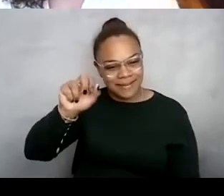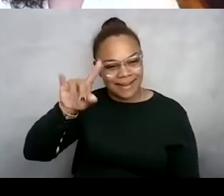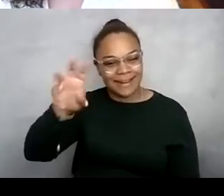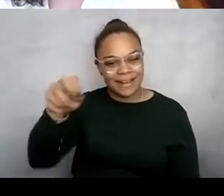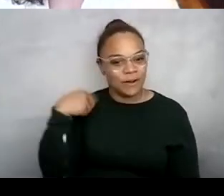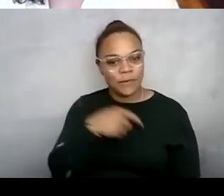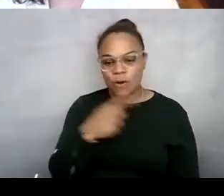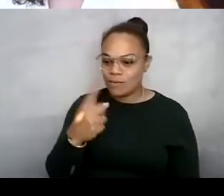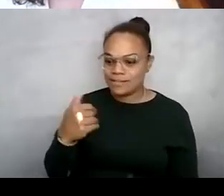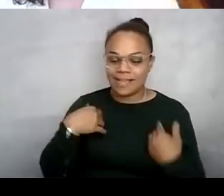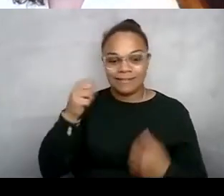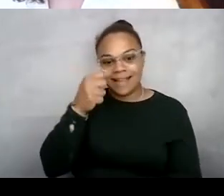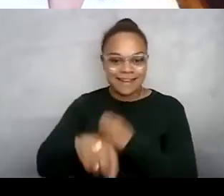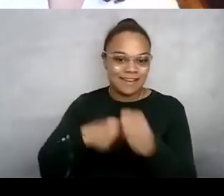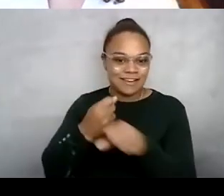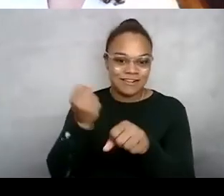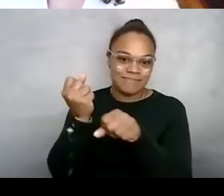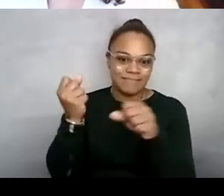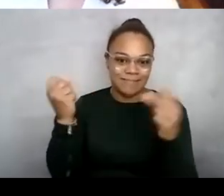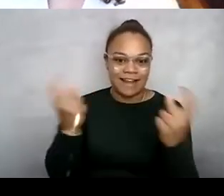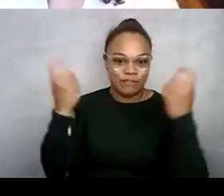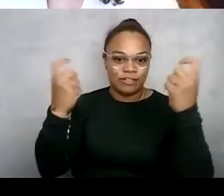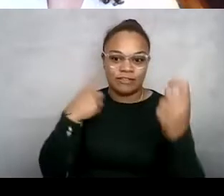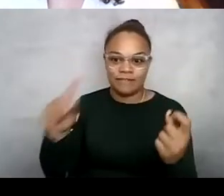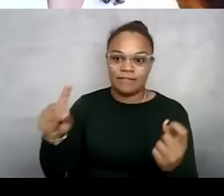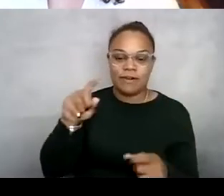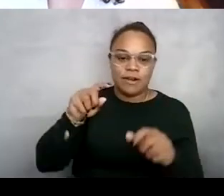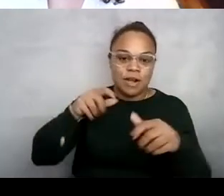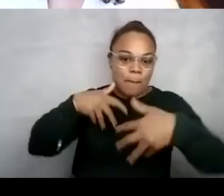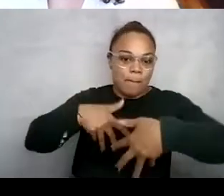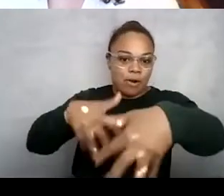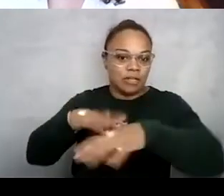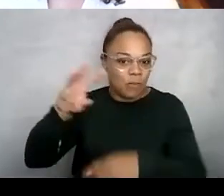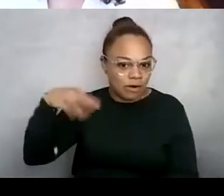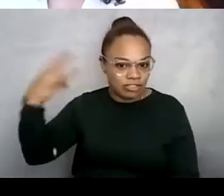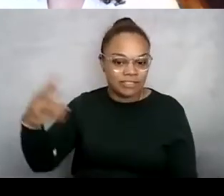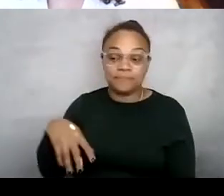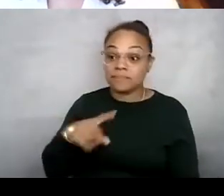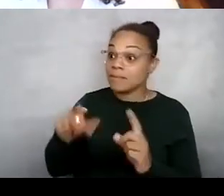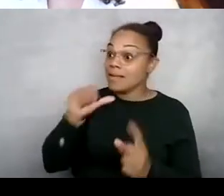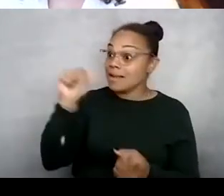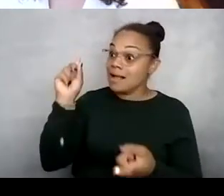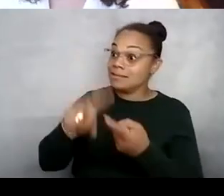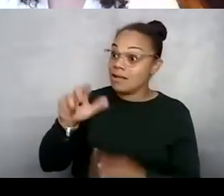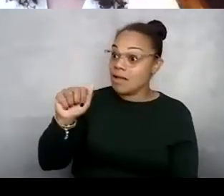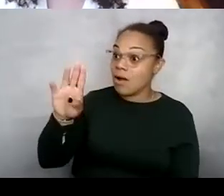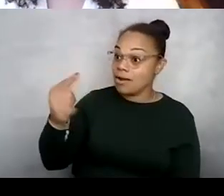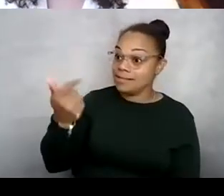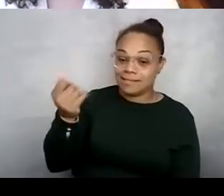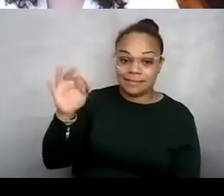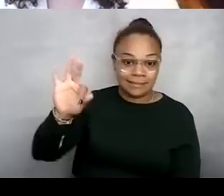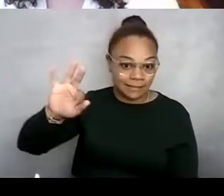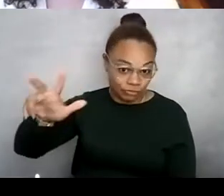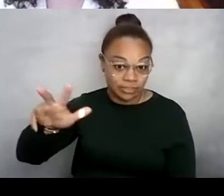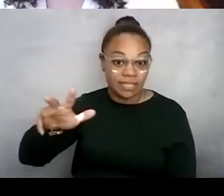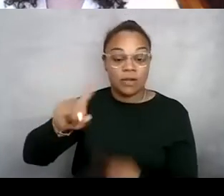that March on Washington, August 1963, 28. But it wouldn't be until August of 1983 when Audre